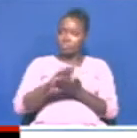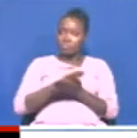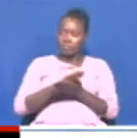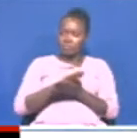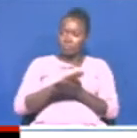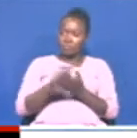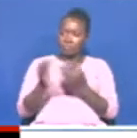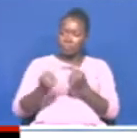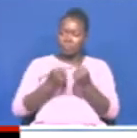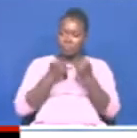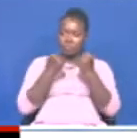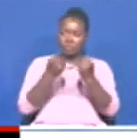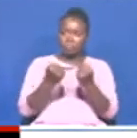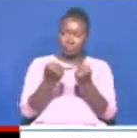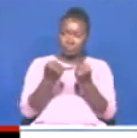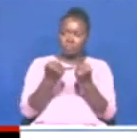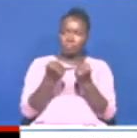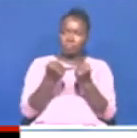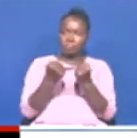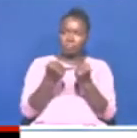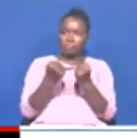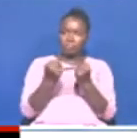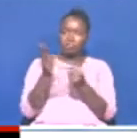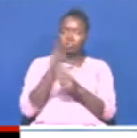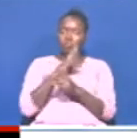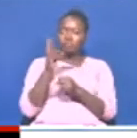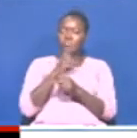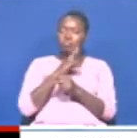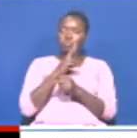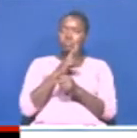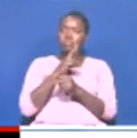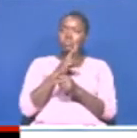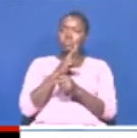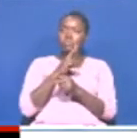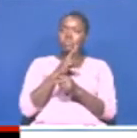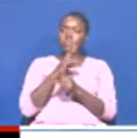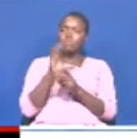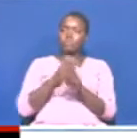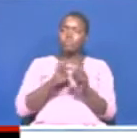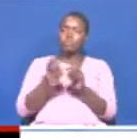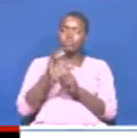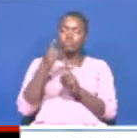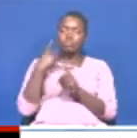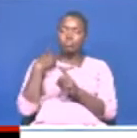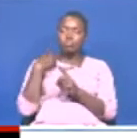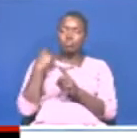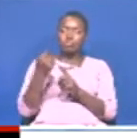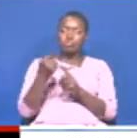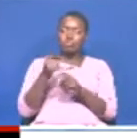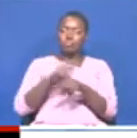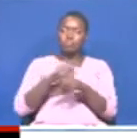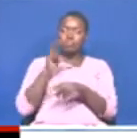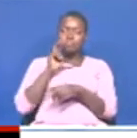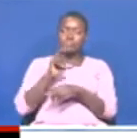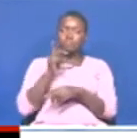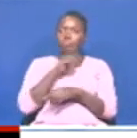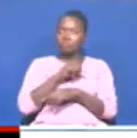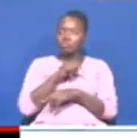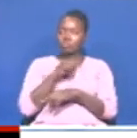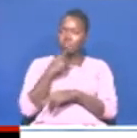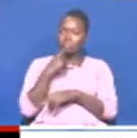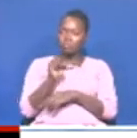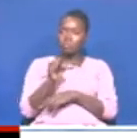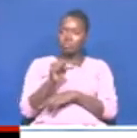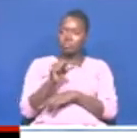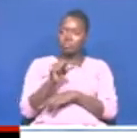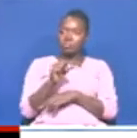resilient to the harsh environment that we've witnessed in the recent times. And therefore, out of that,